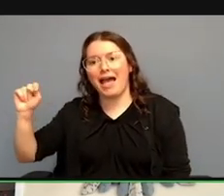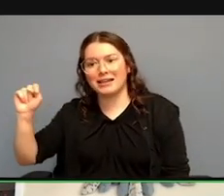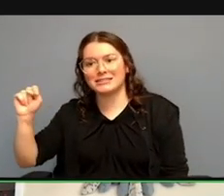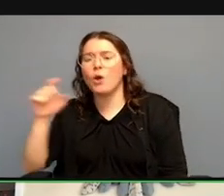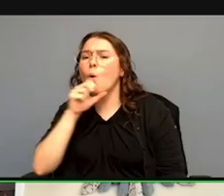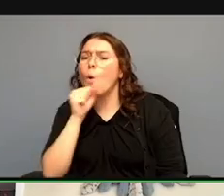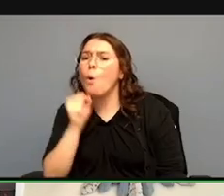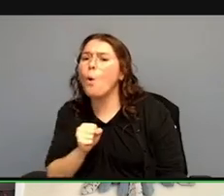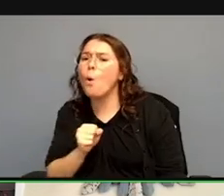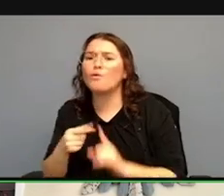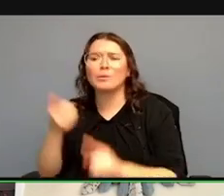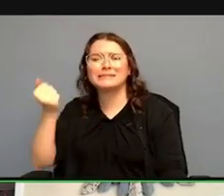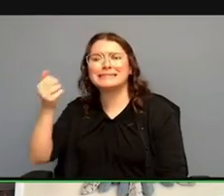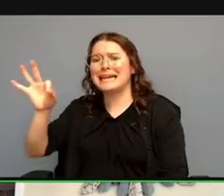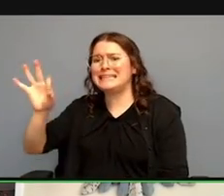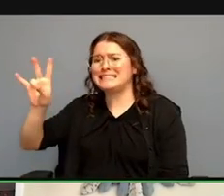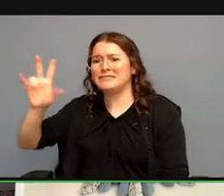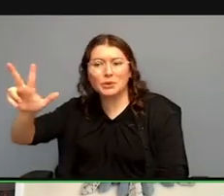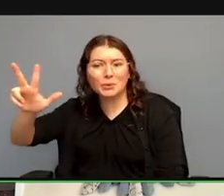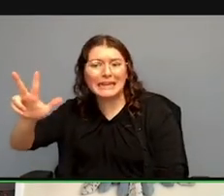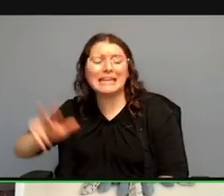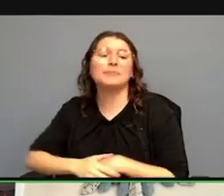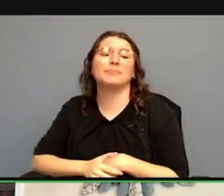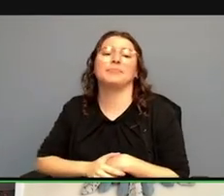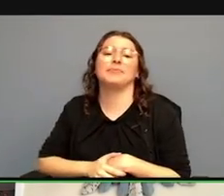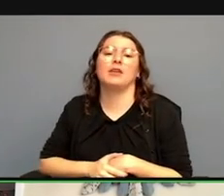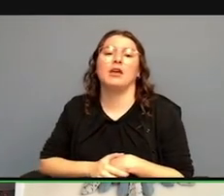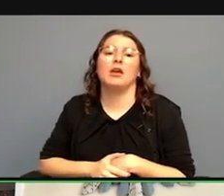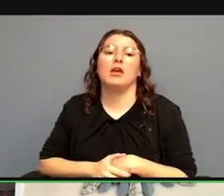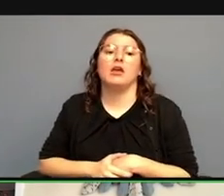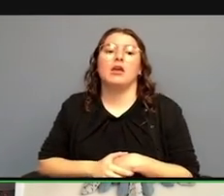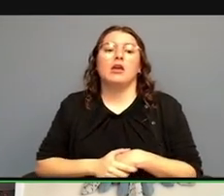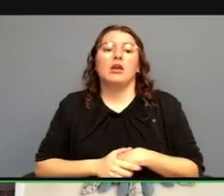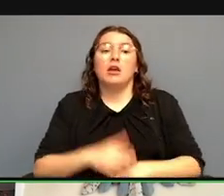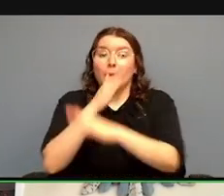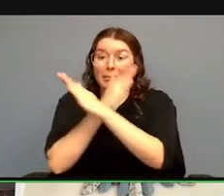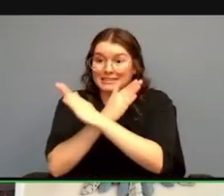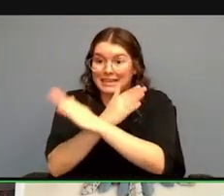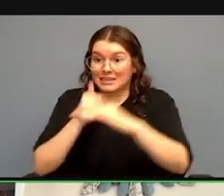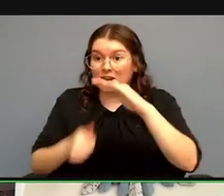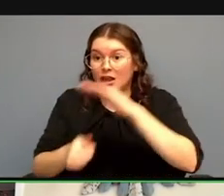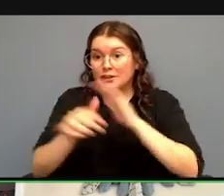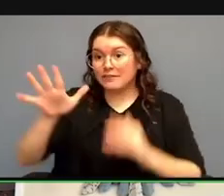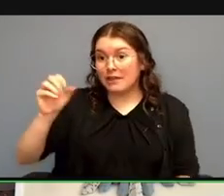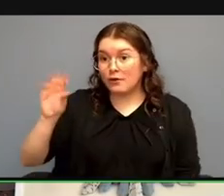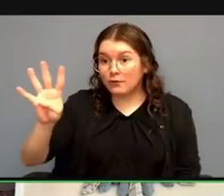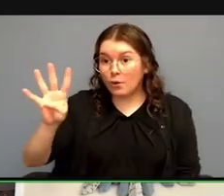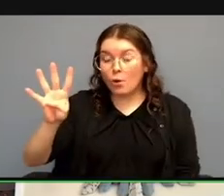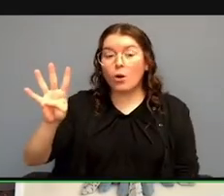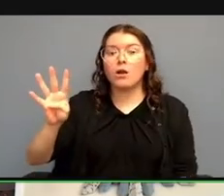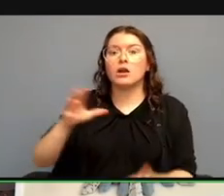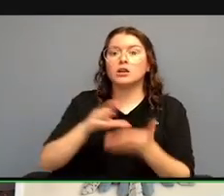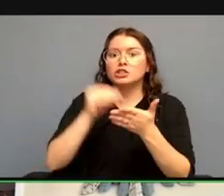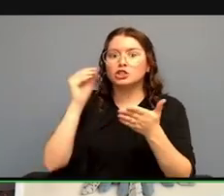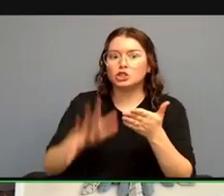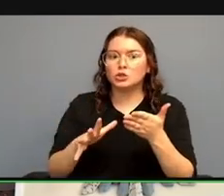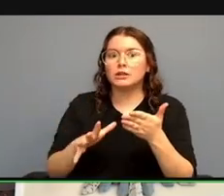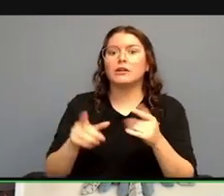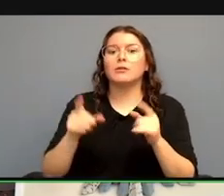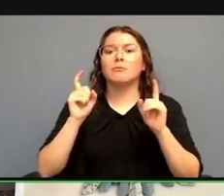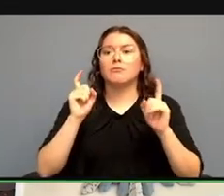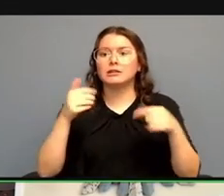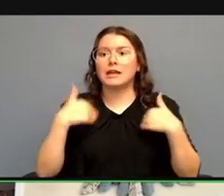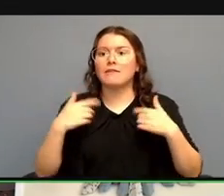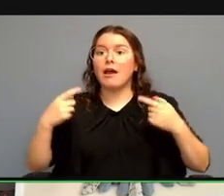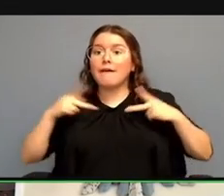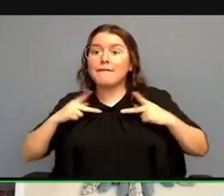from the 70s. To be protected under the 504, a student is determined to have a physical